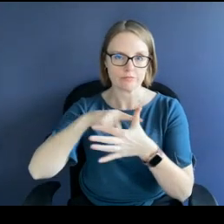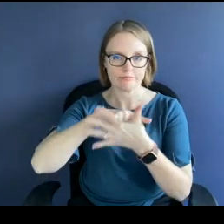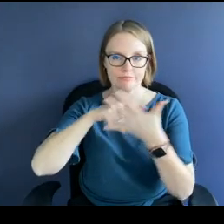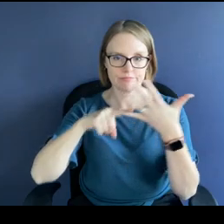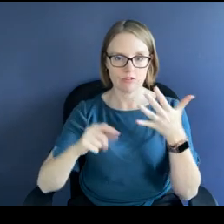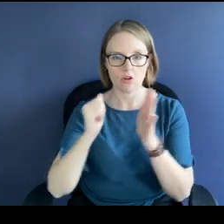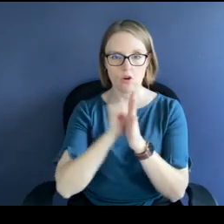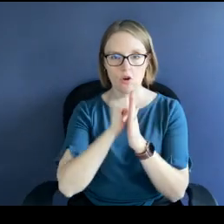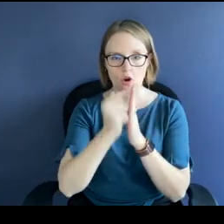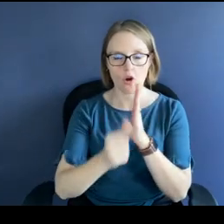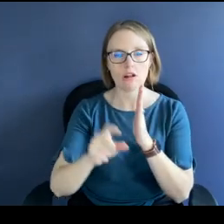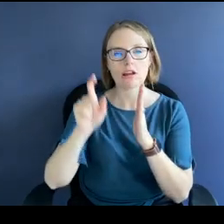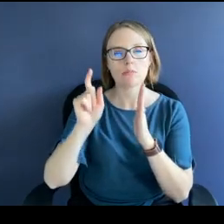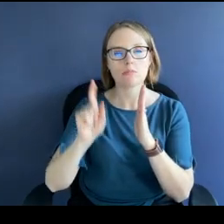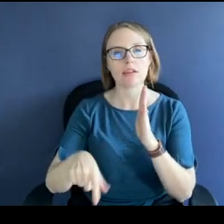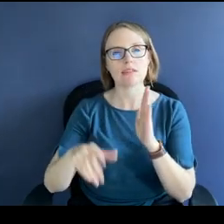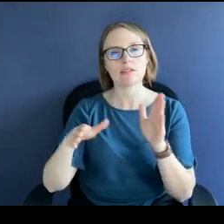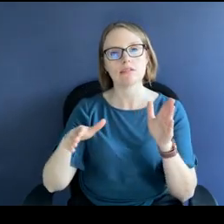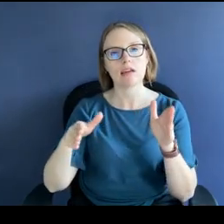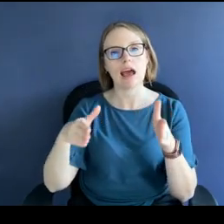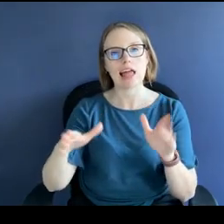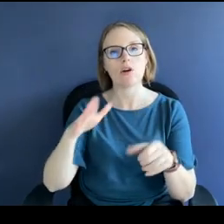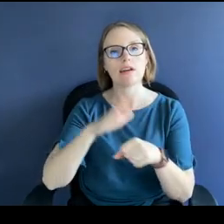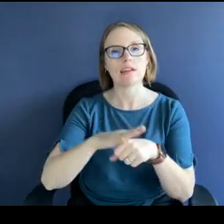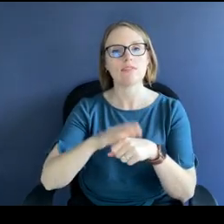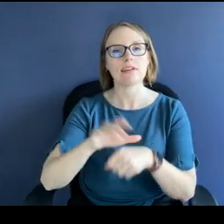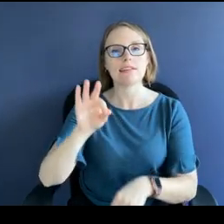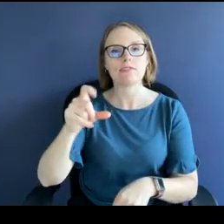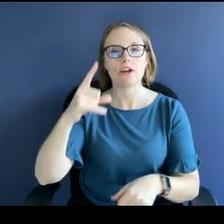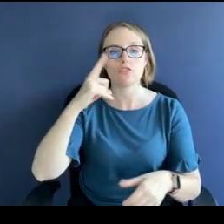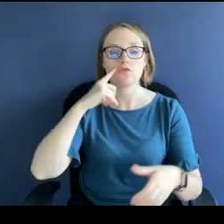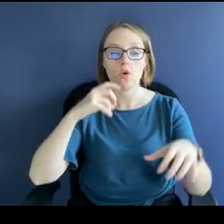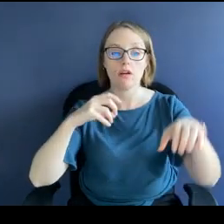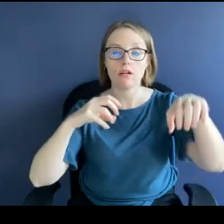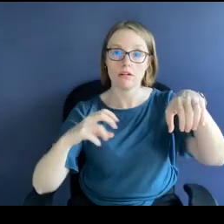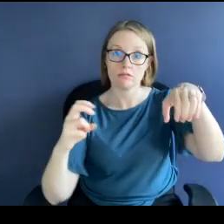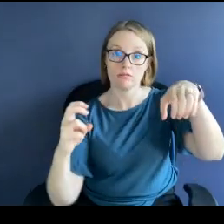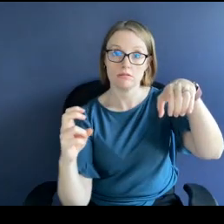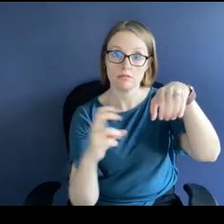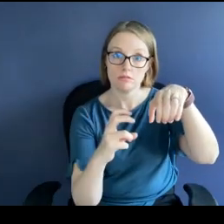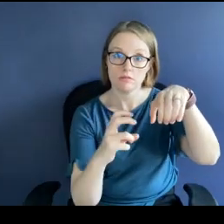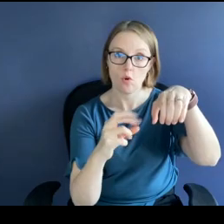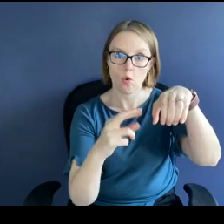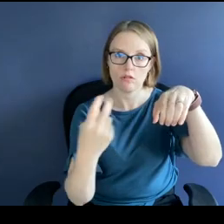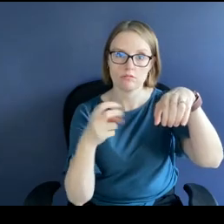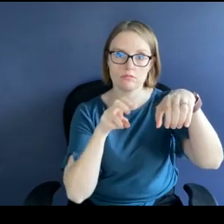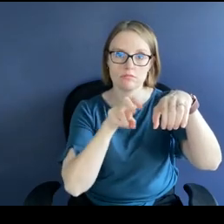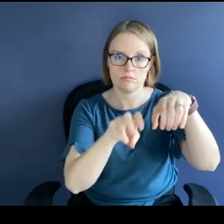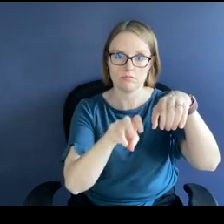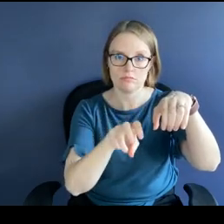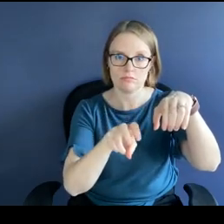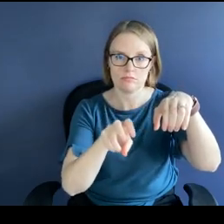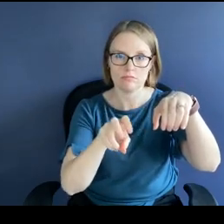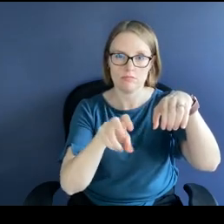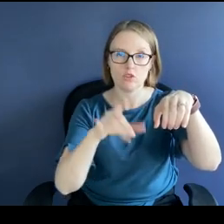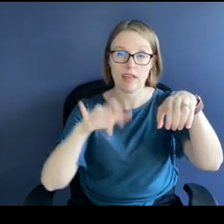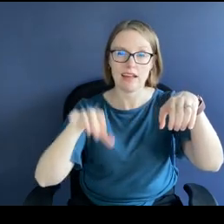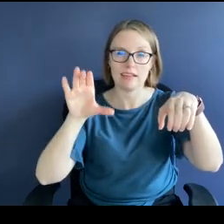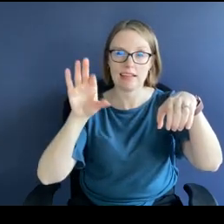must provide either a parallel or perpendicular approach to the